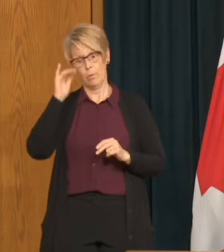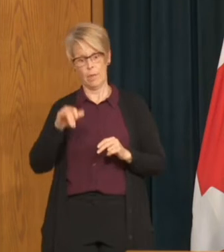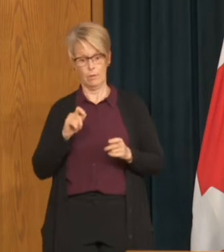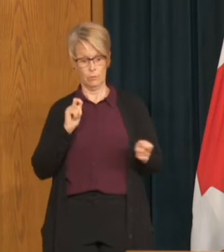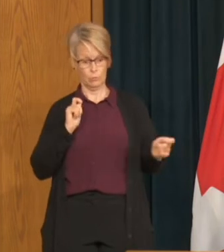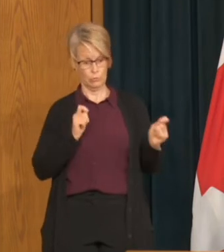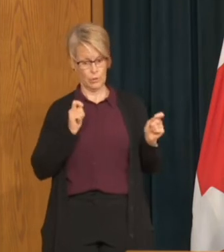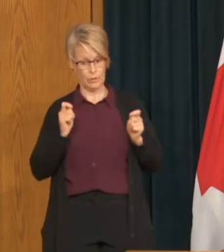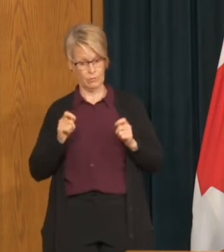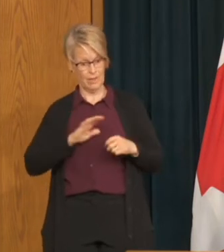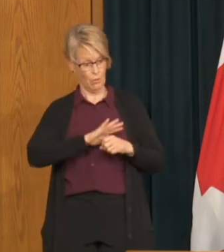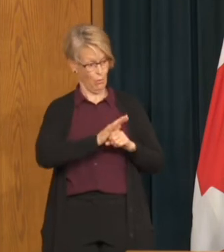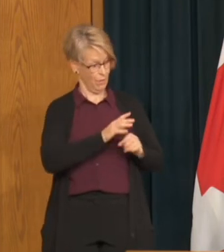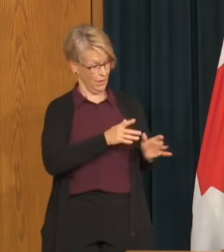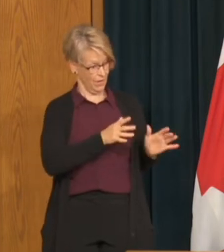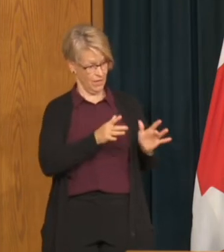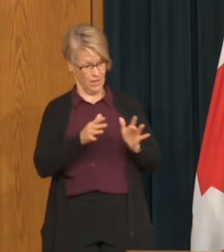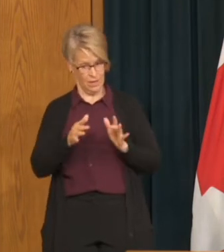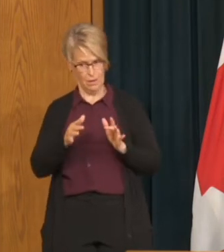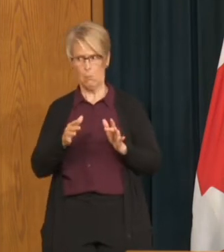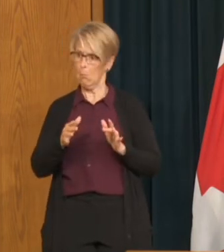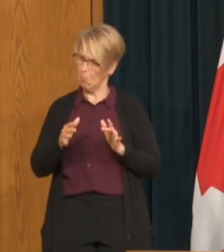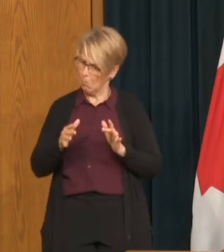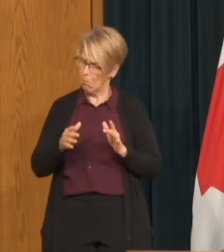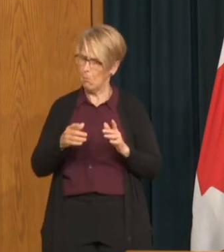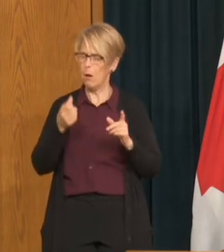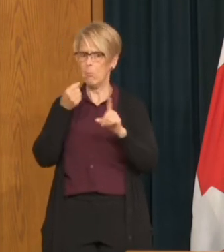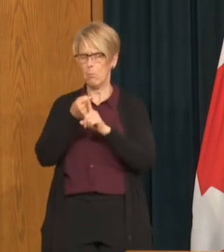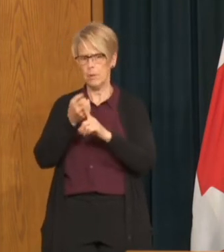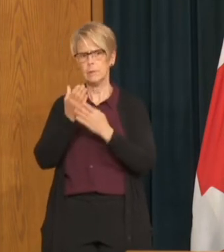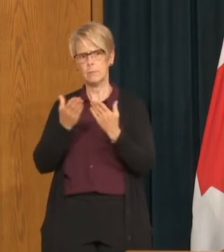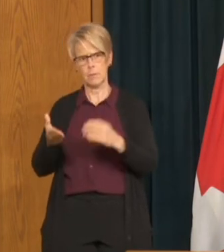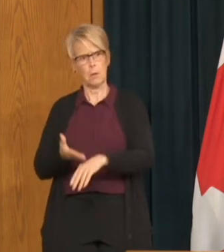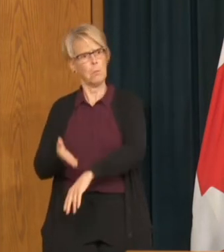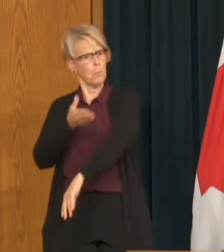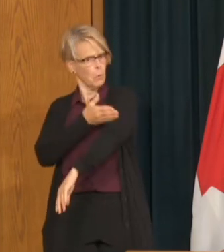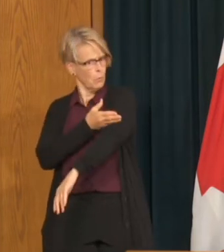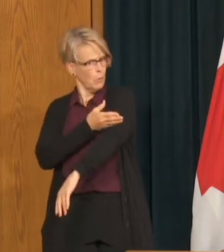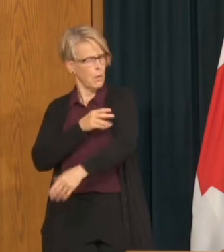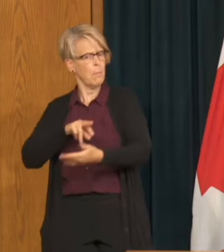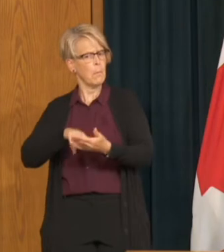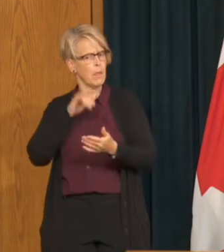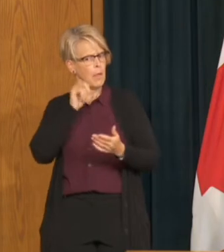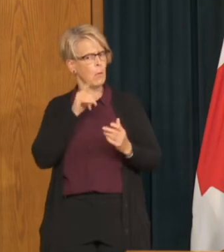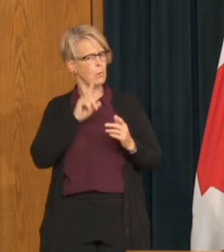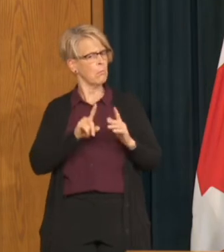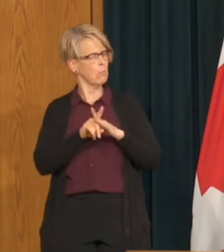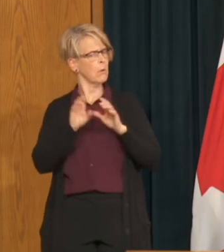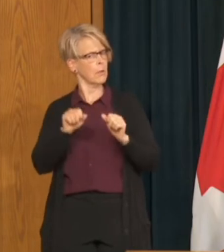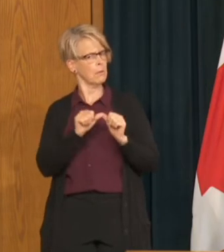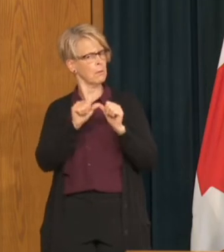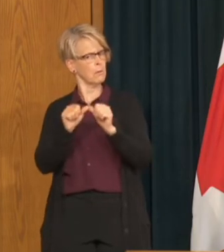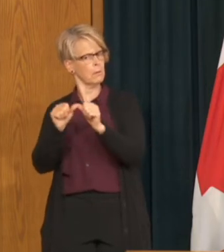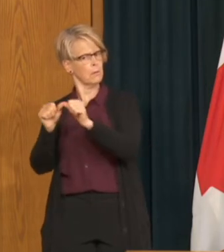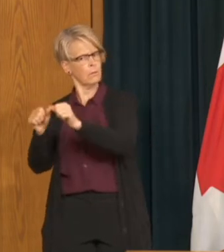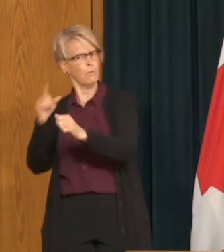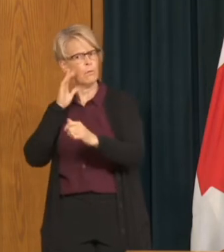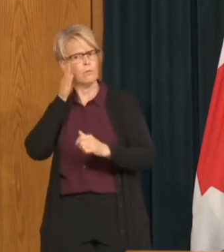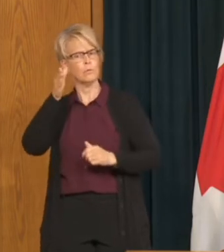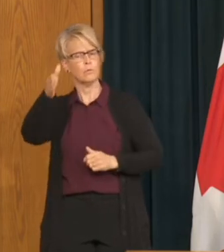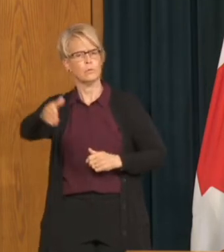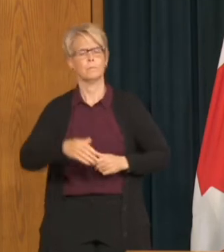that have occurred during COVID have resulted in improvements that we believe will carry on and help transform the Saskatchewan healthcare system in years to